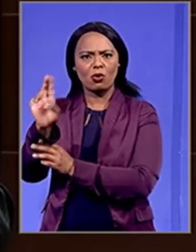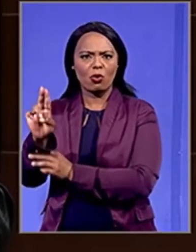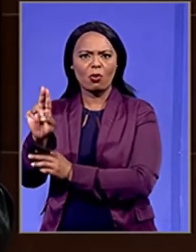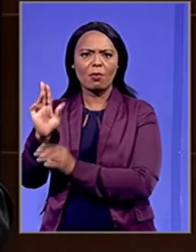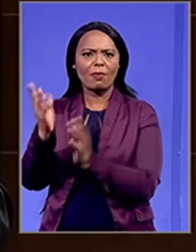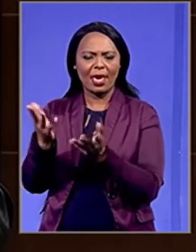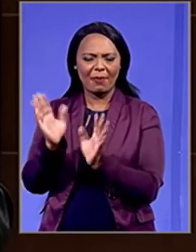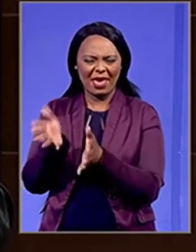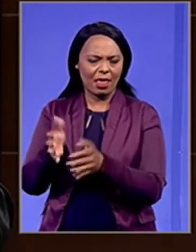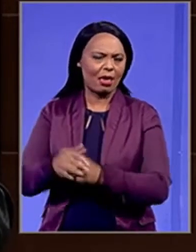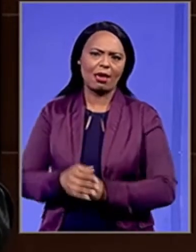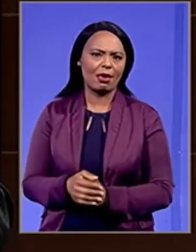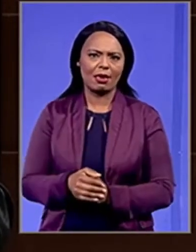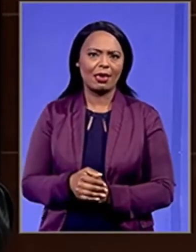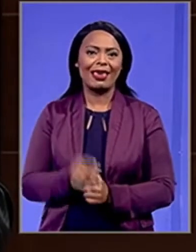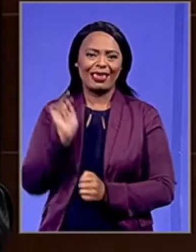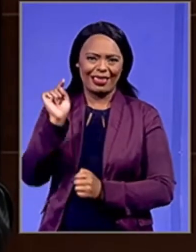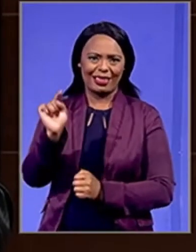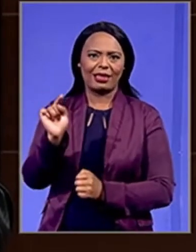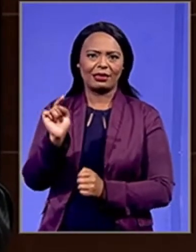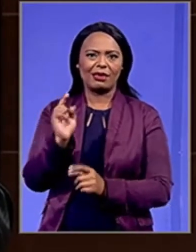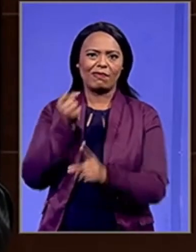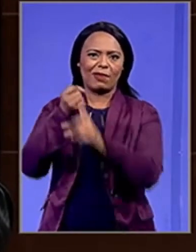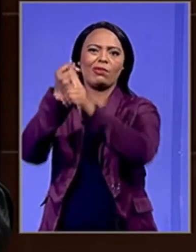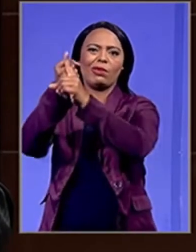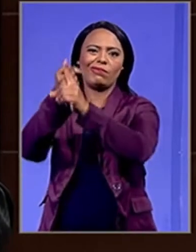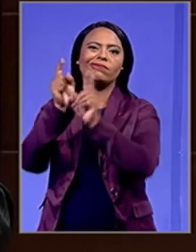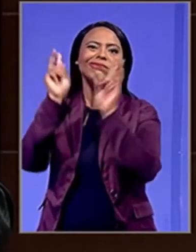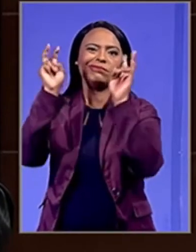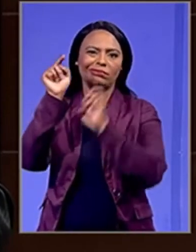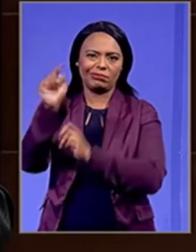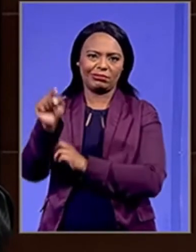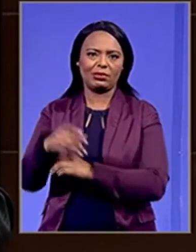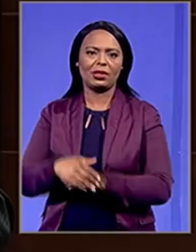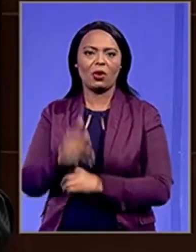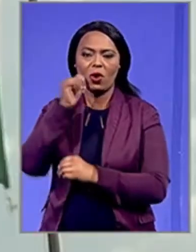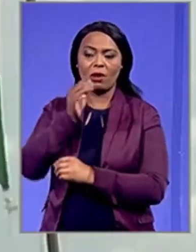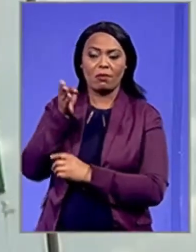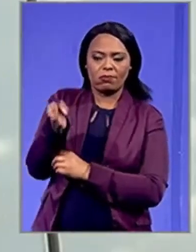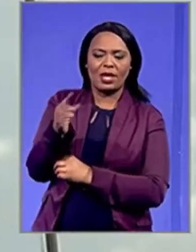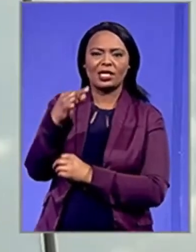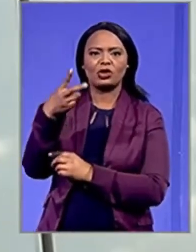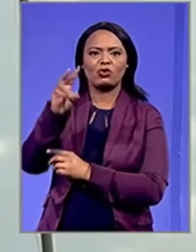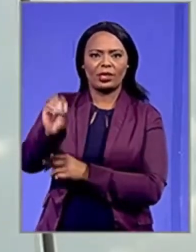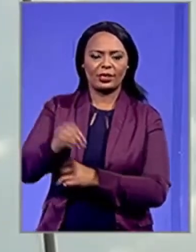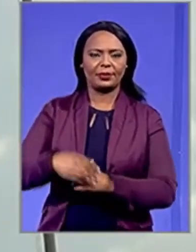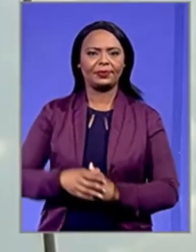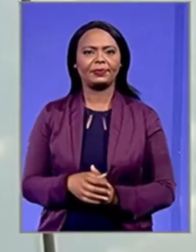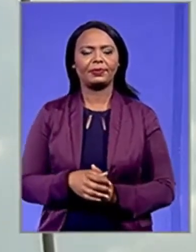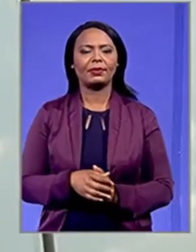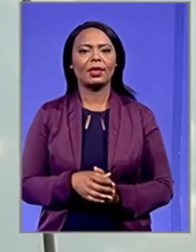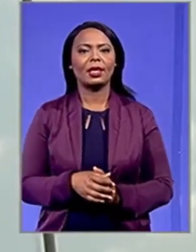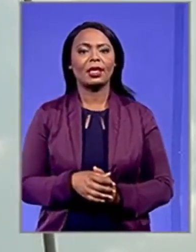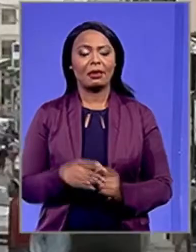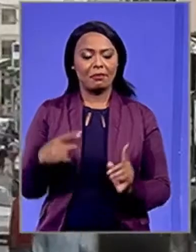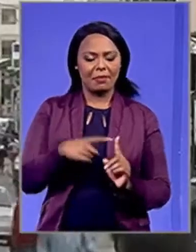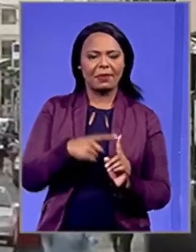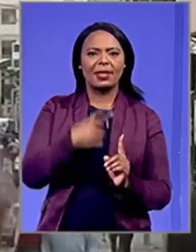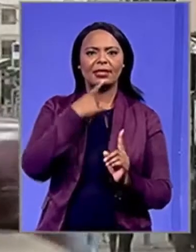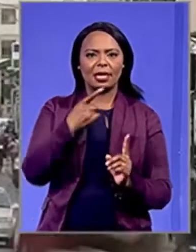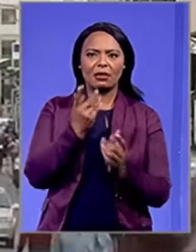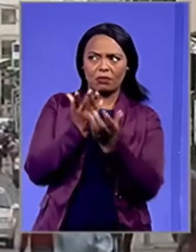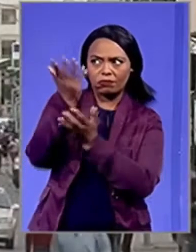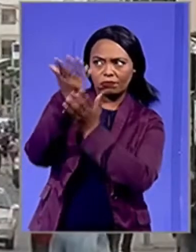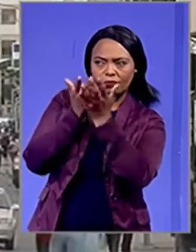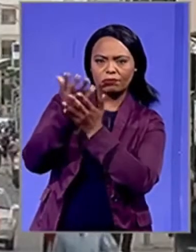is the agenda that we will be carrying to the G20. O boetse a bolela hore o tla